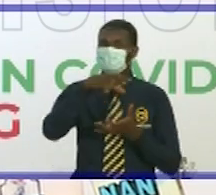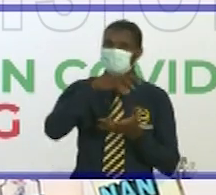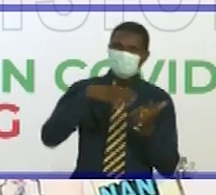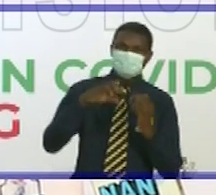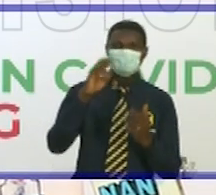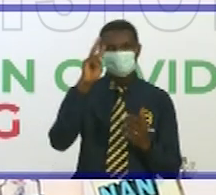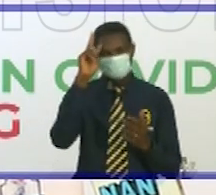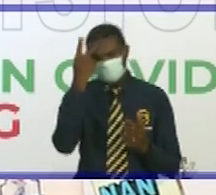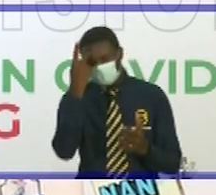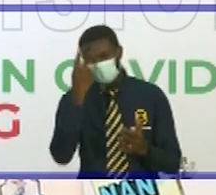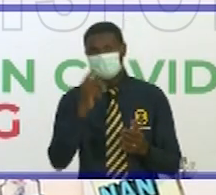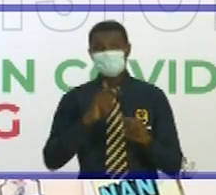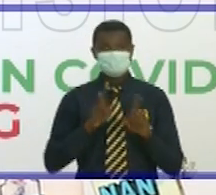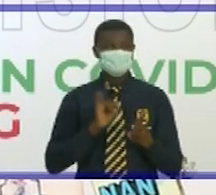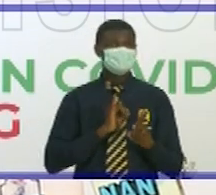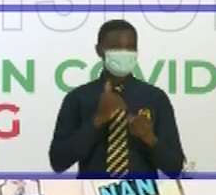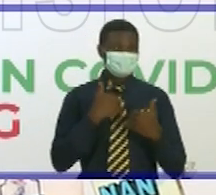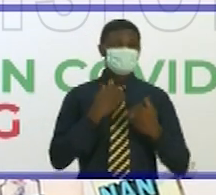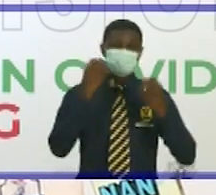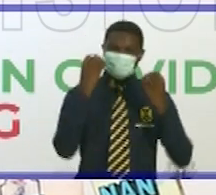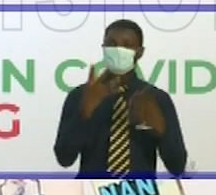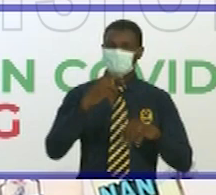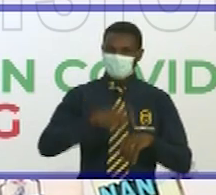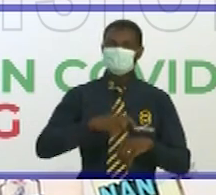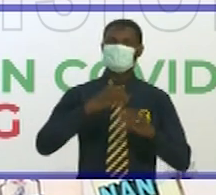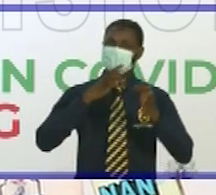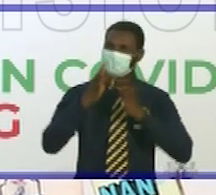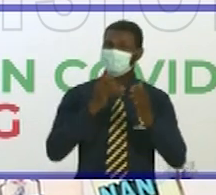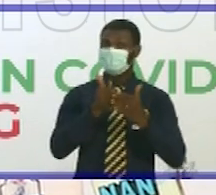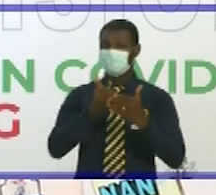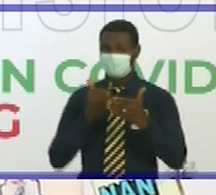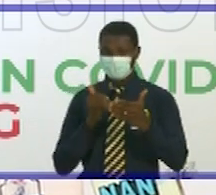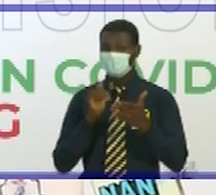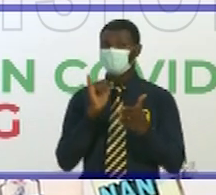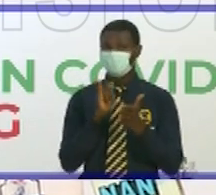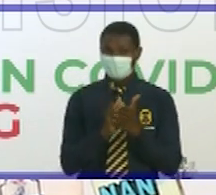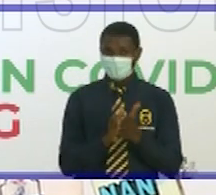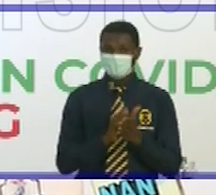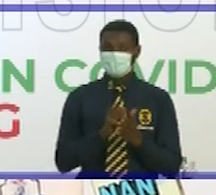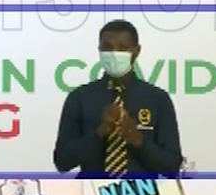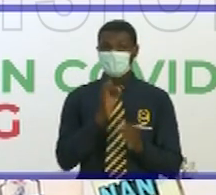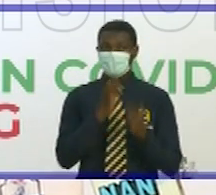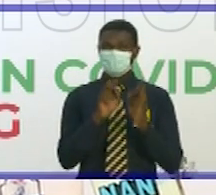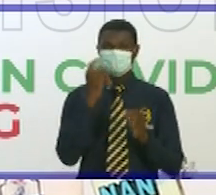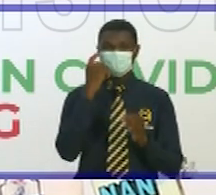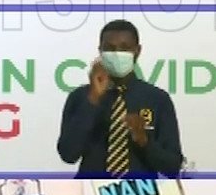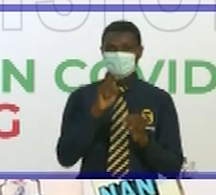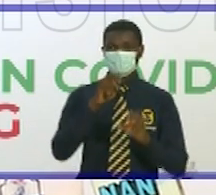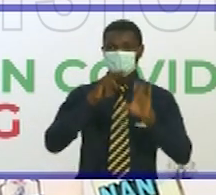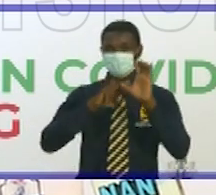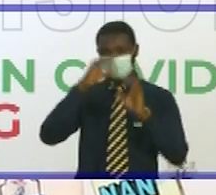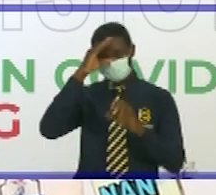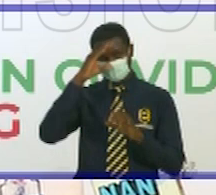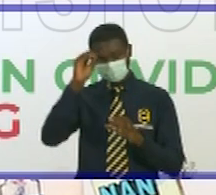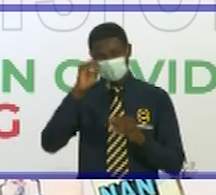spoken repeatedly that if you look at what the chairman of the PTF presented